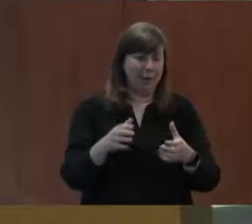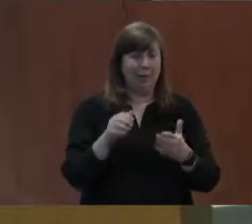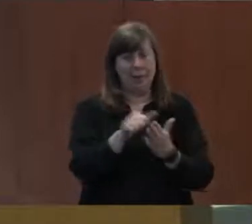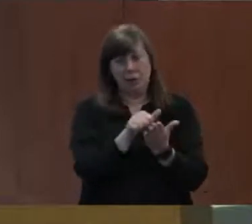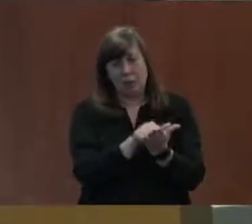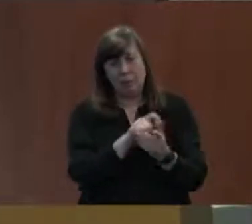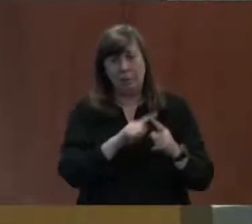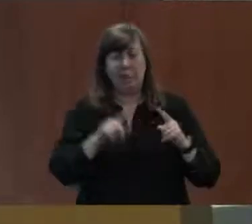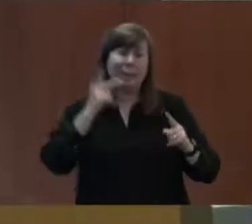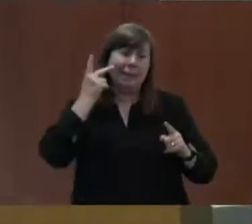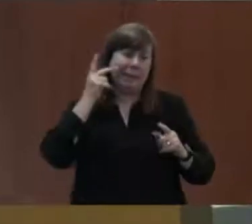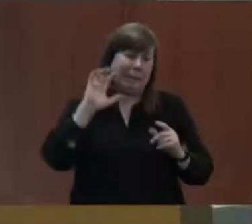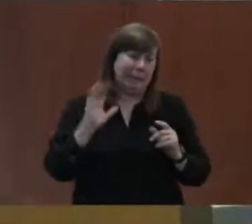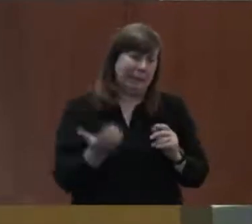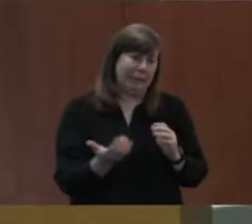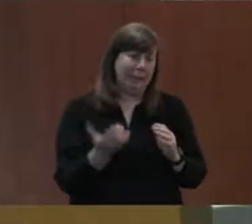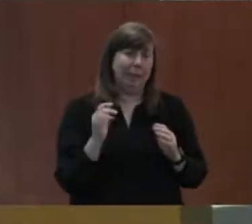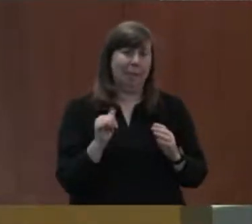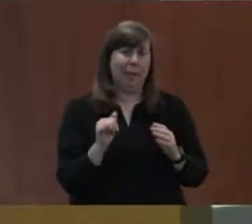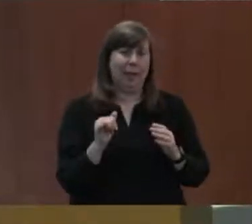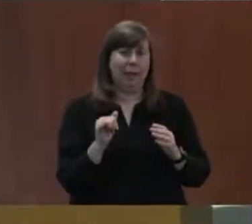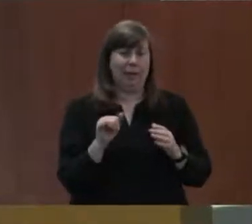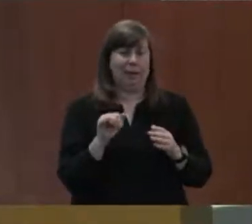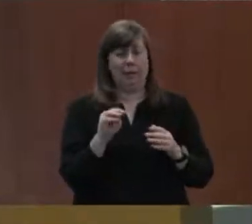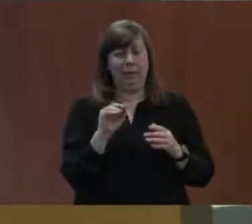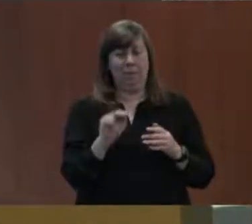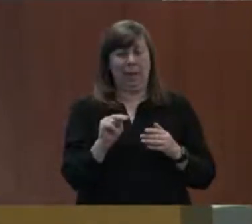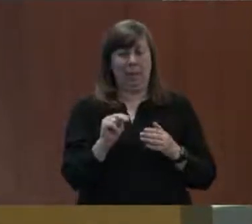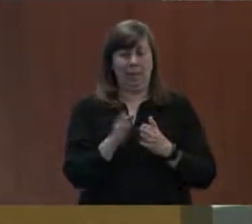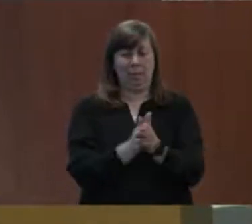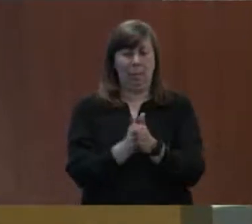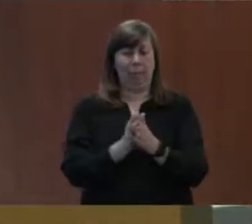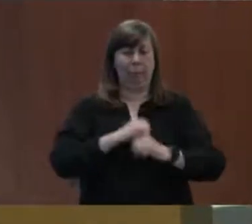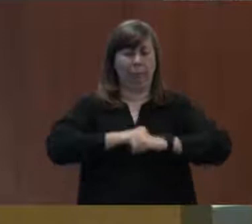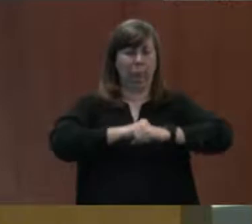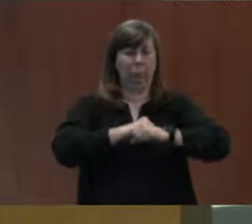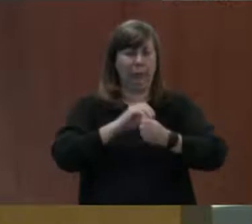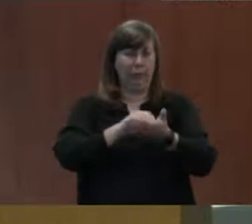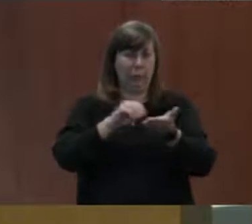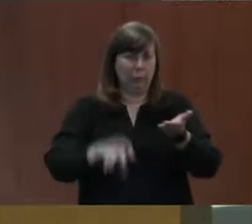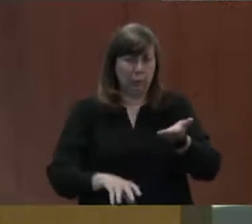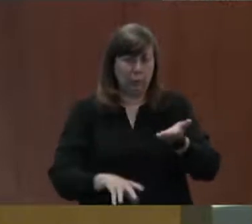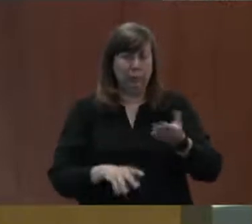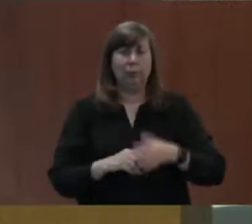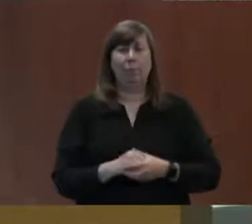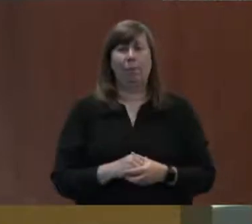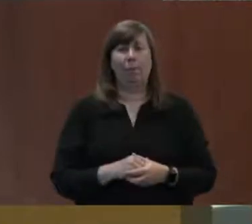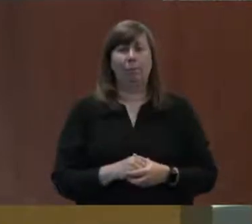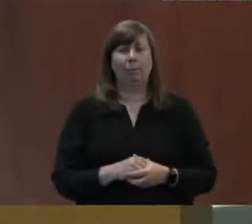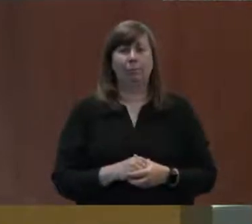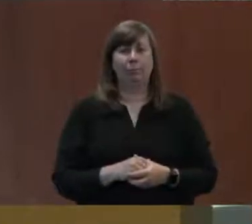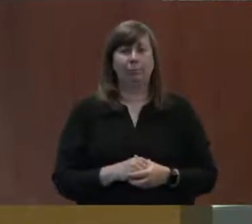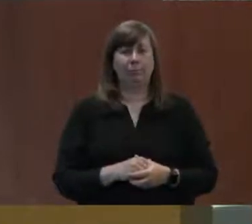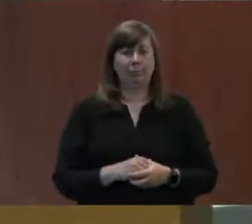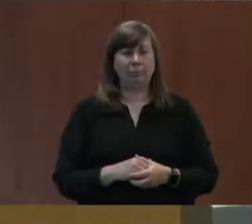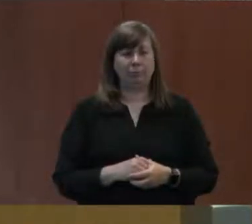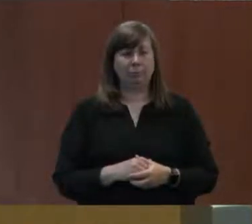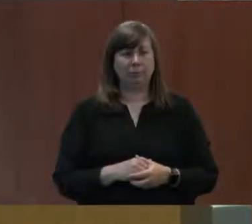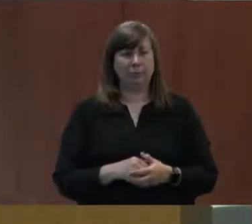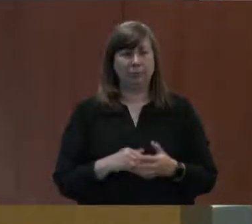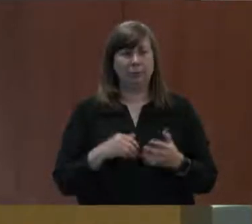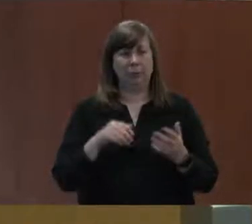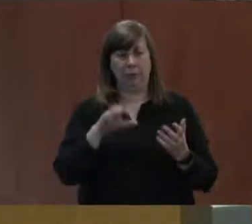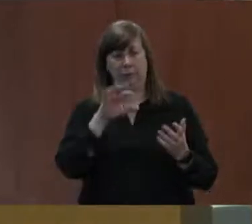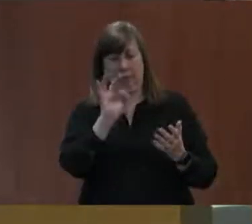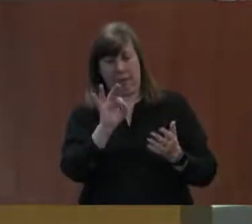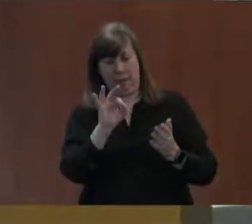seems that the main motivation here is that we are protecting our students since we are denying entry to student registered